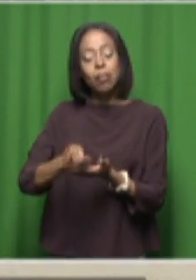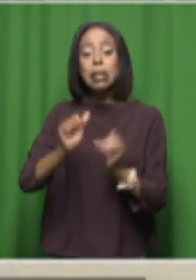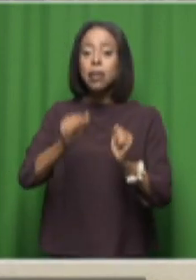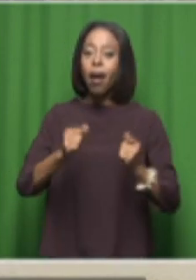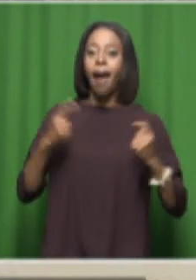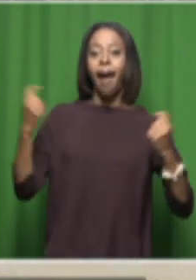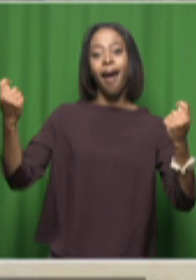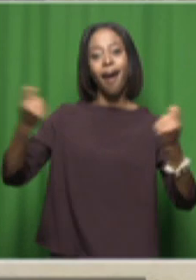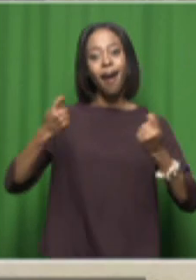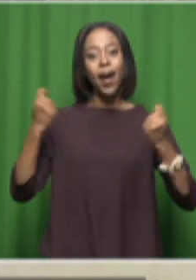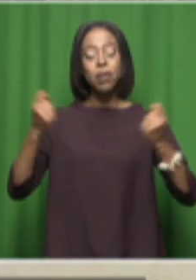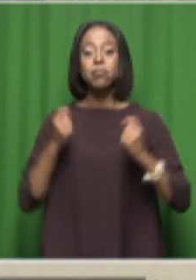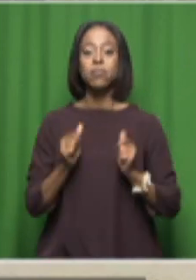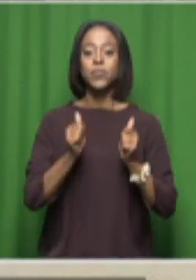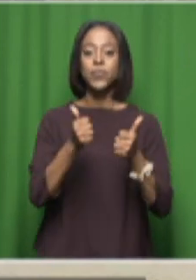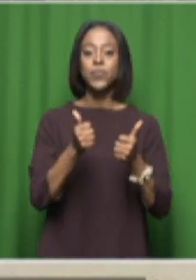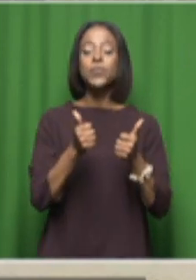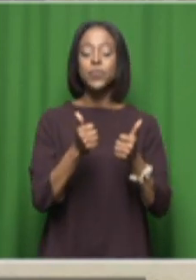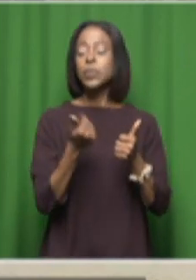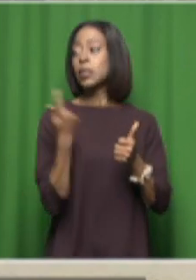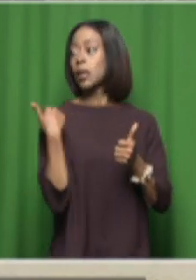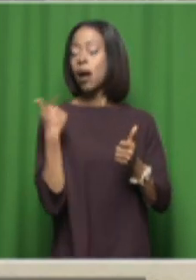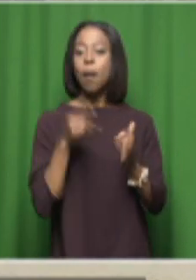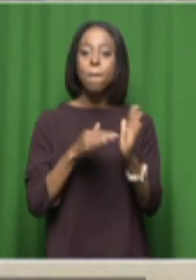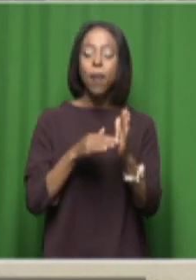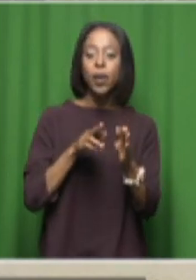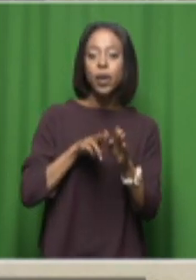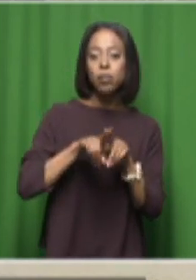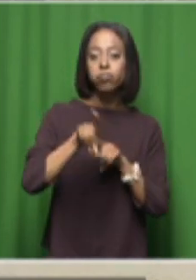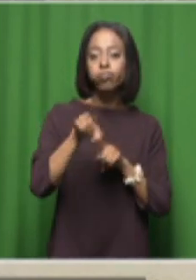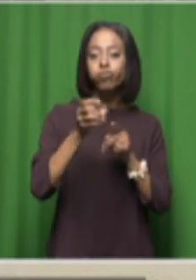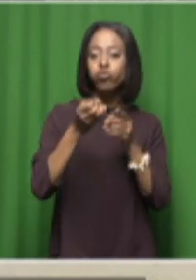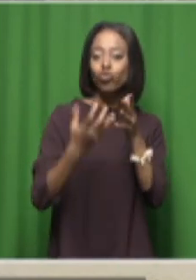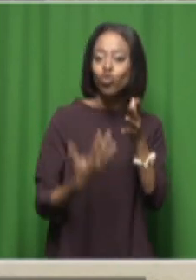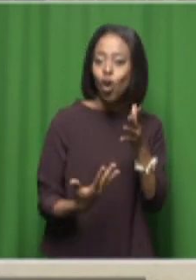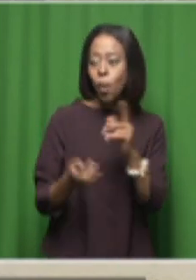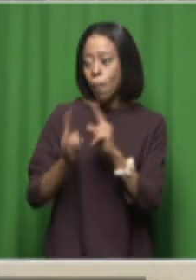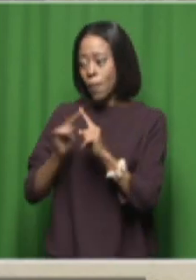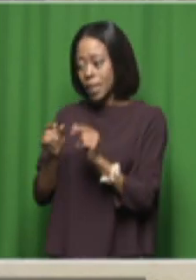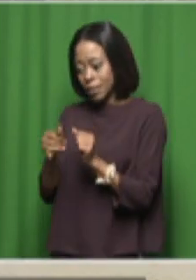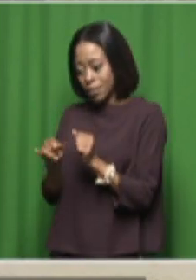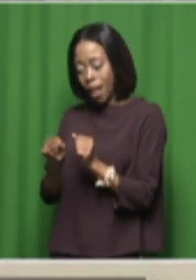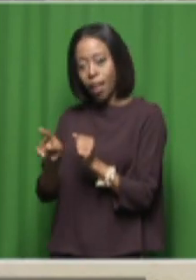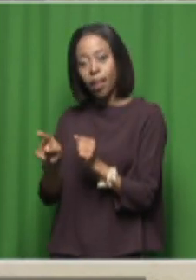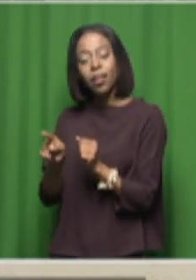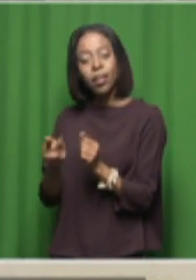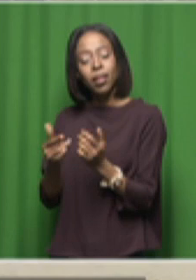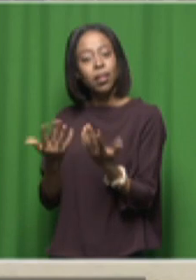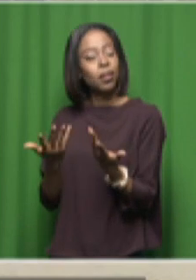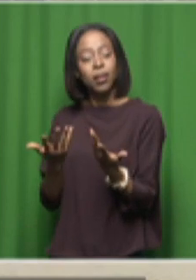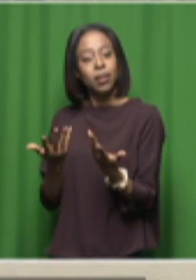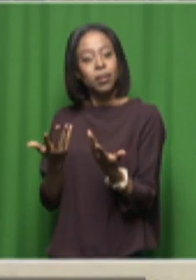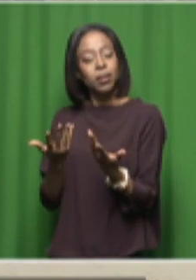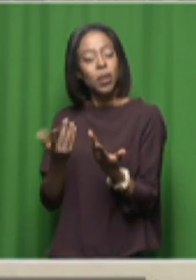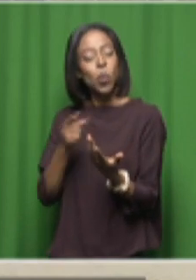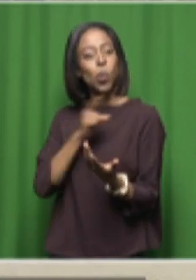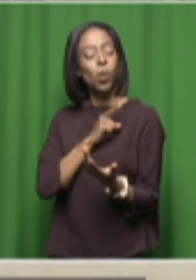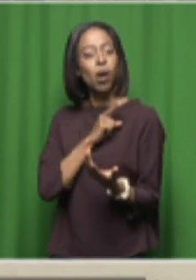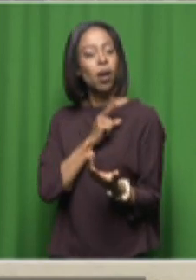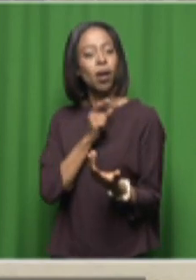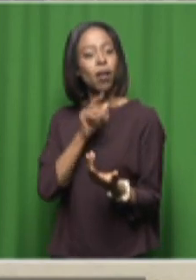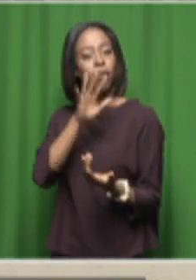celebrate the pass rates, but also we need to be very critical about why